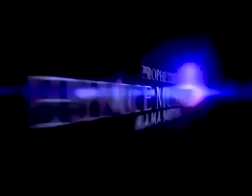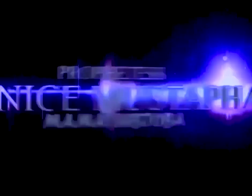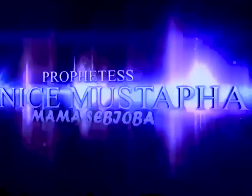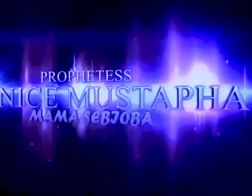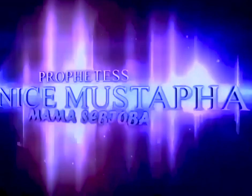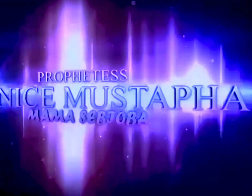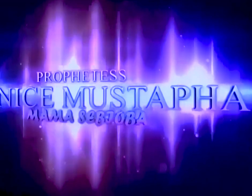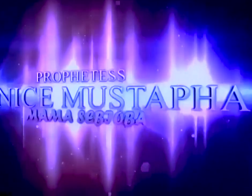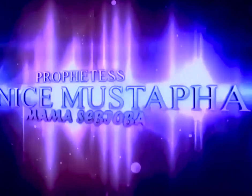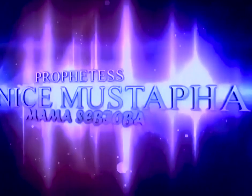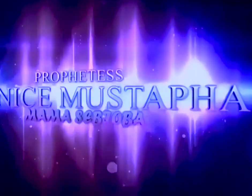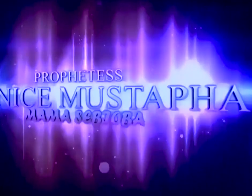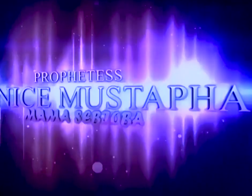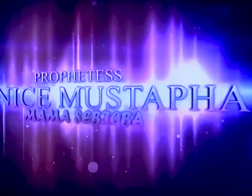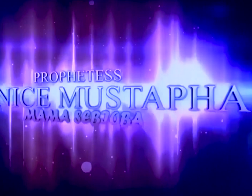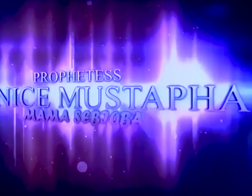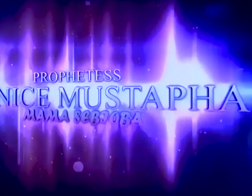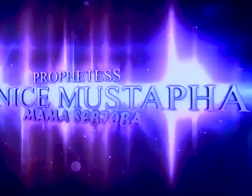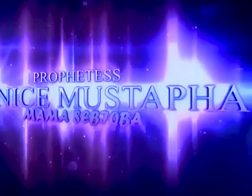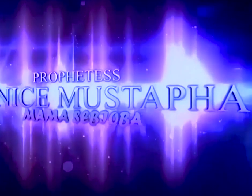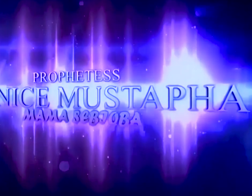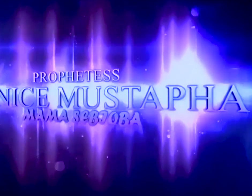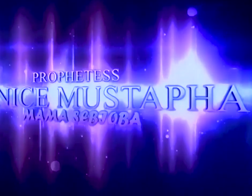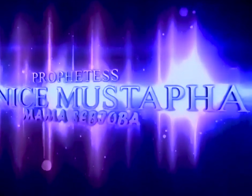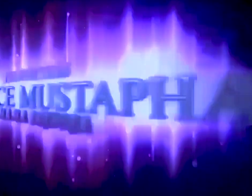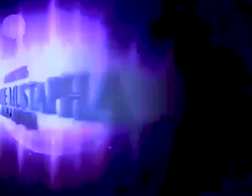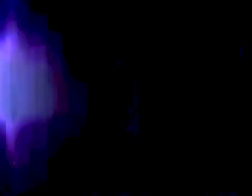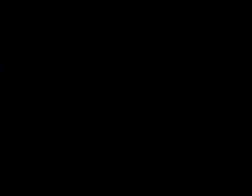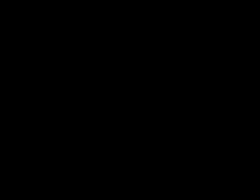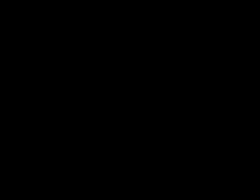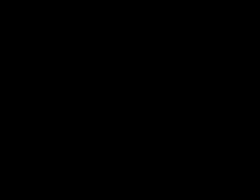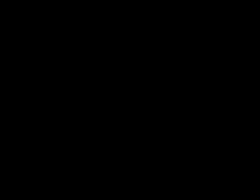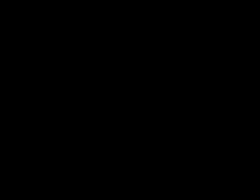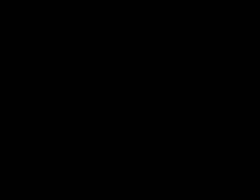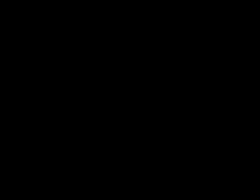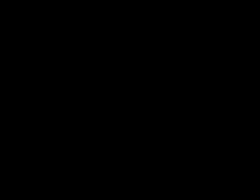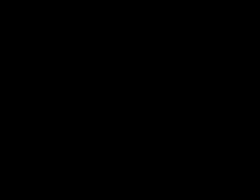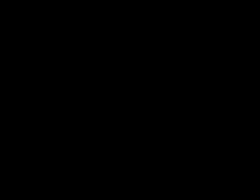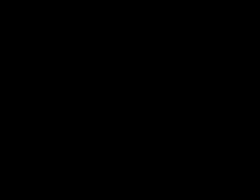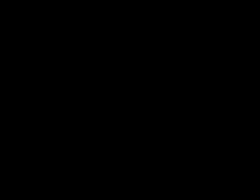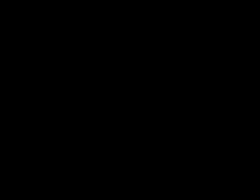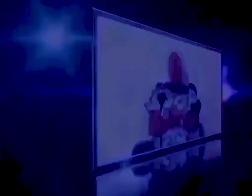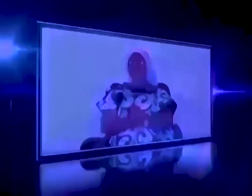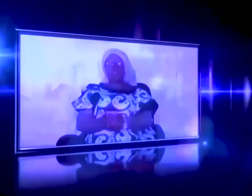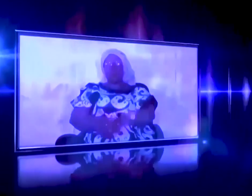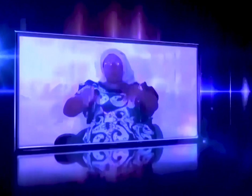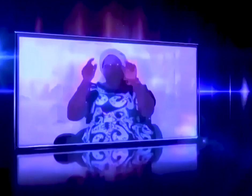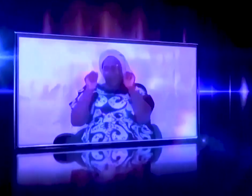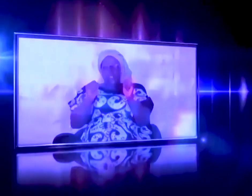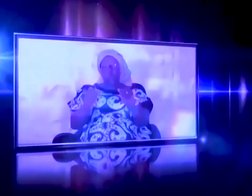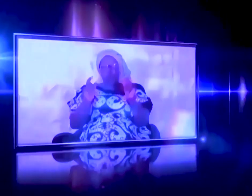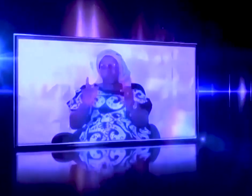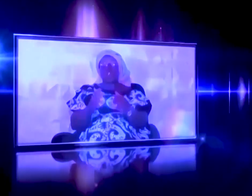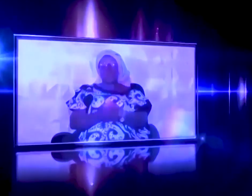re ni oruko jesu loni ani loni loruko jesu o ya pare padu